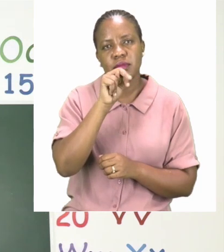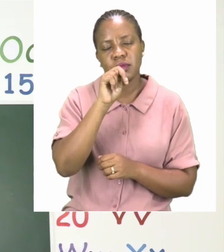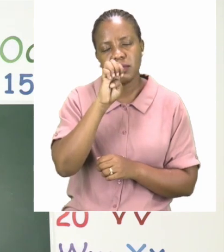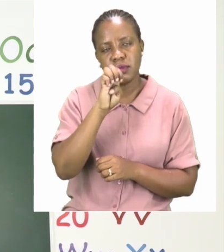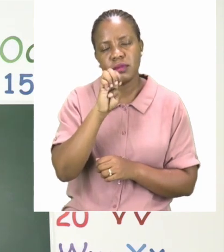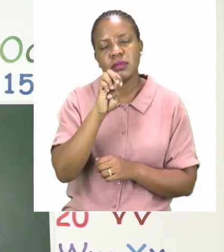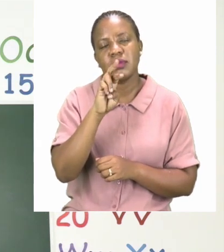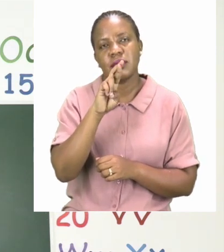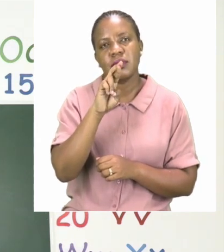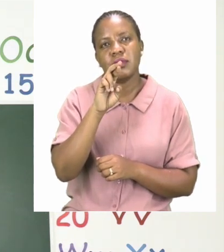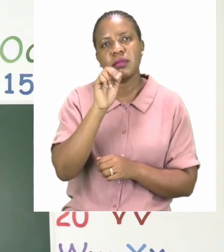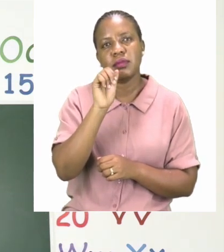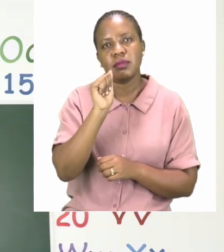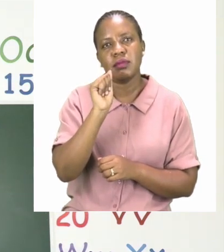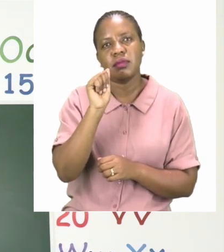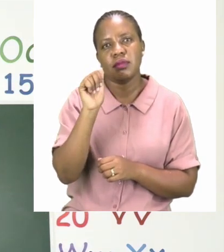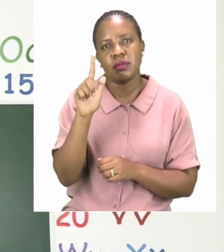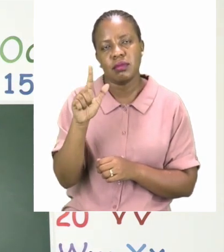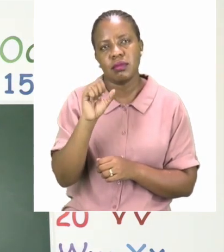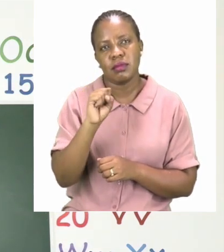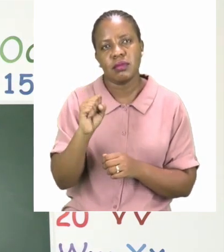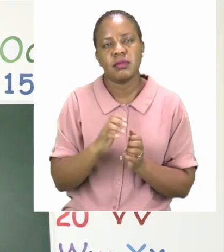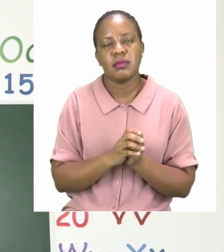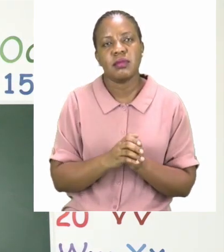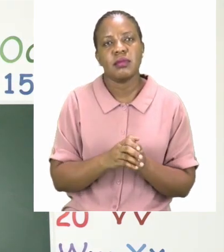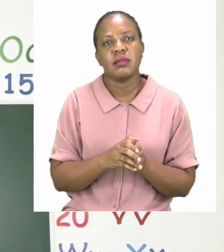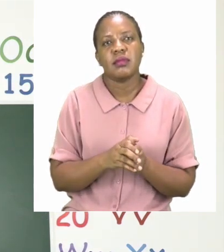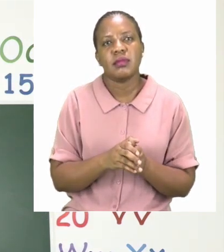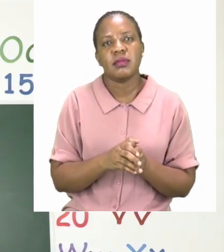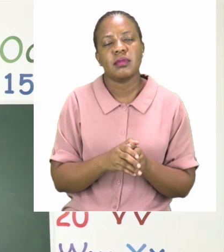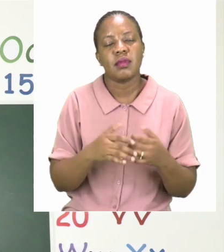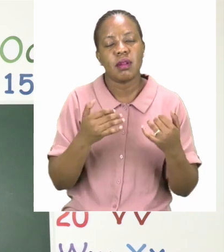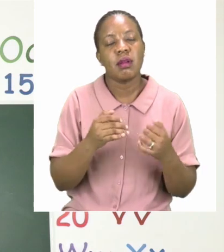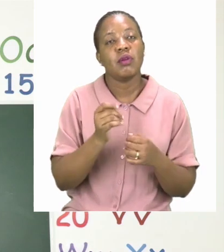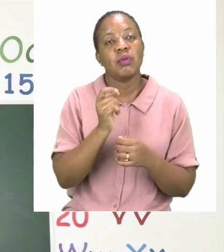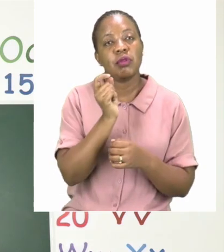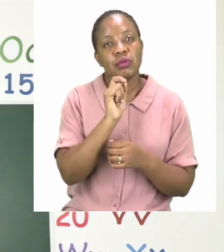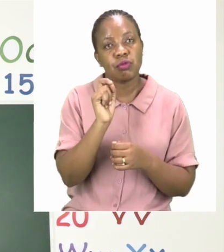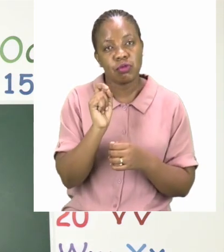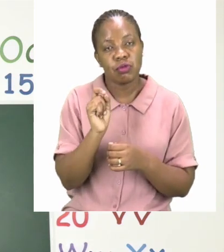A. So I want you to fill that in. Write the A.